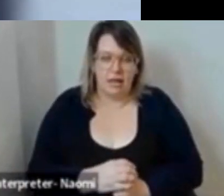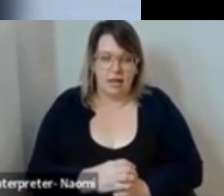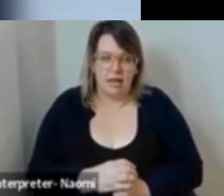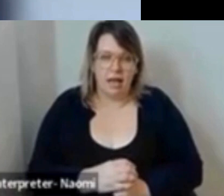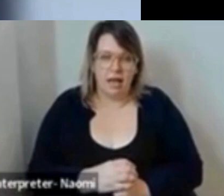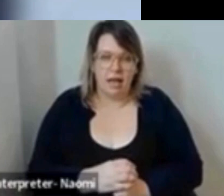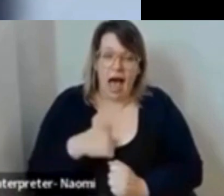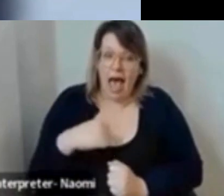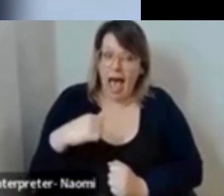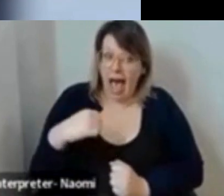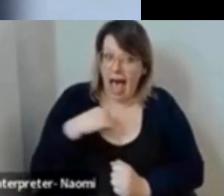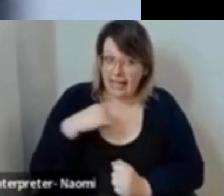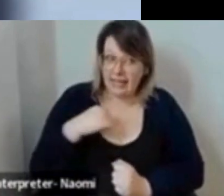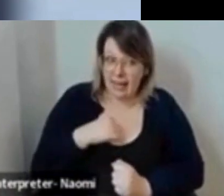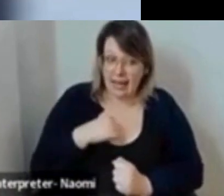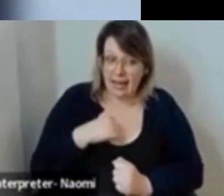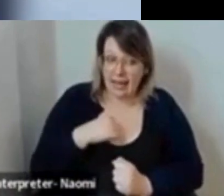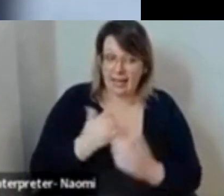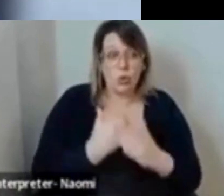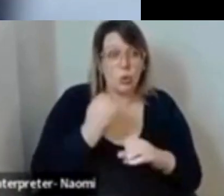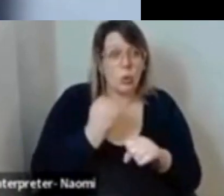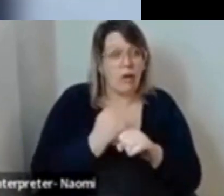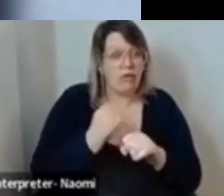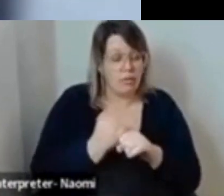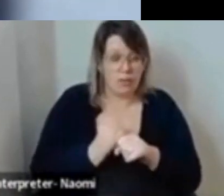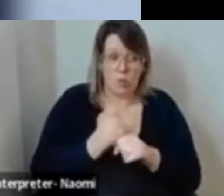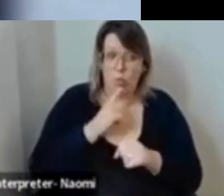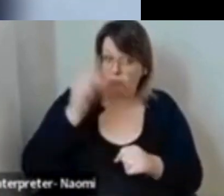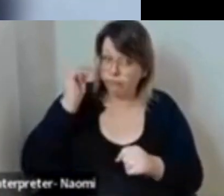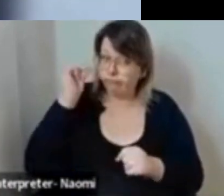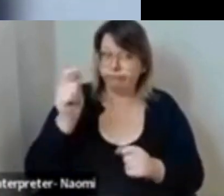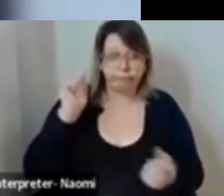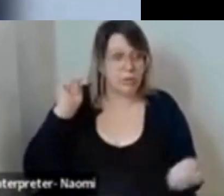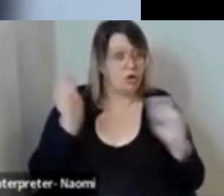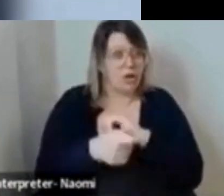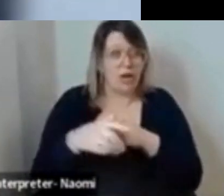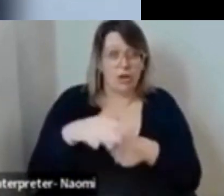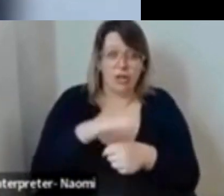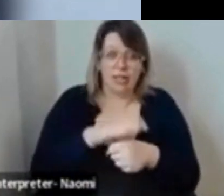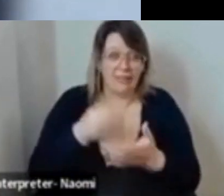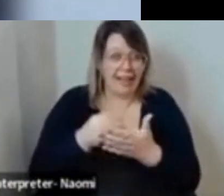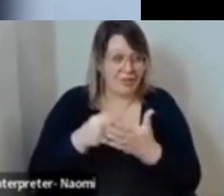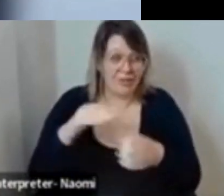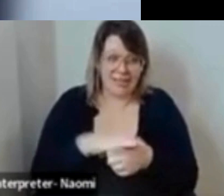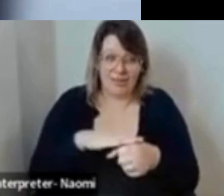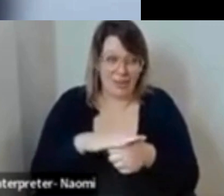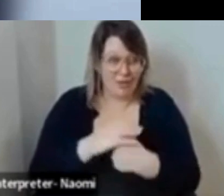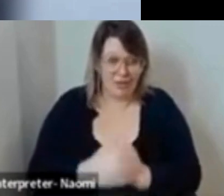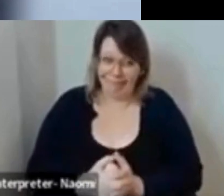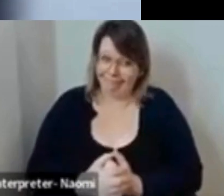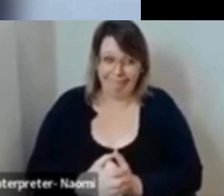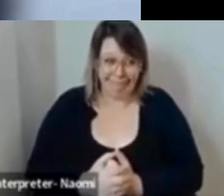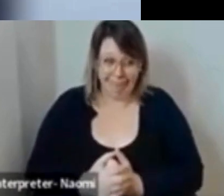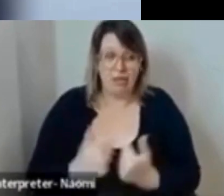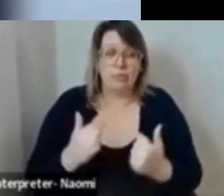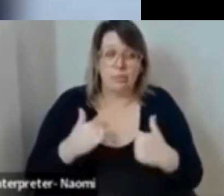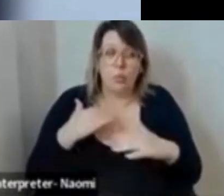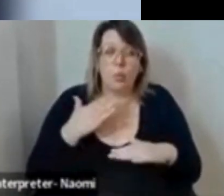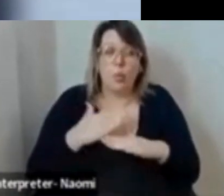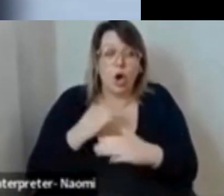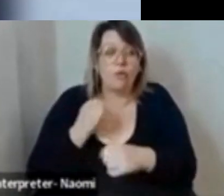position isn't going to improve readily, but we as civil servants do figure